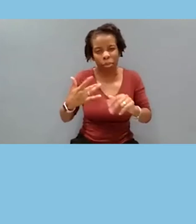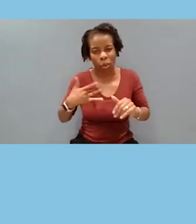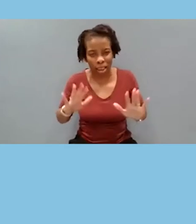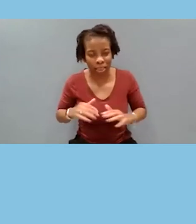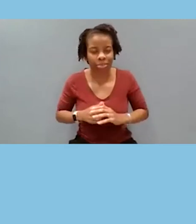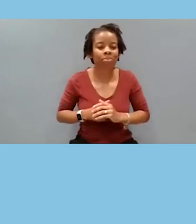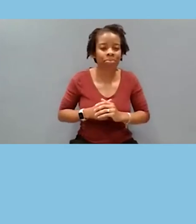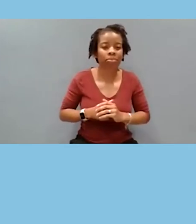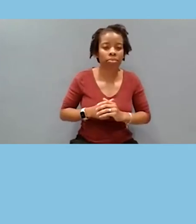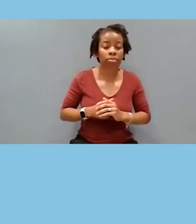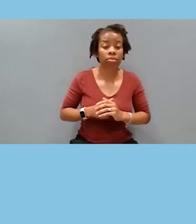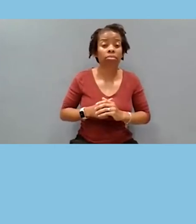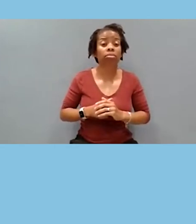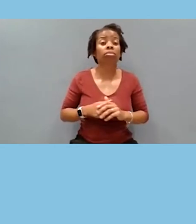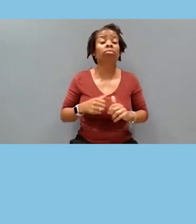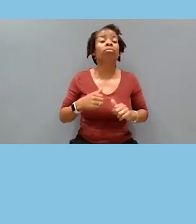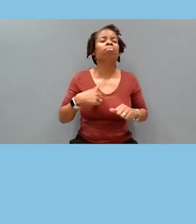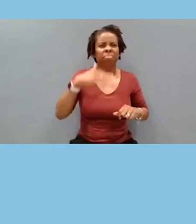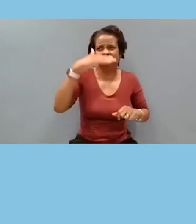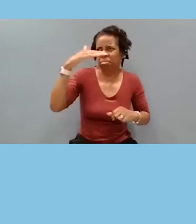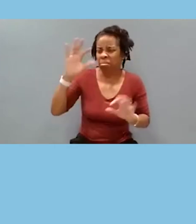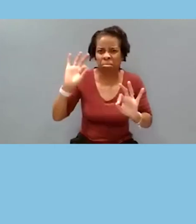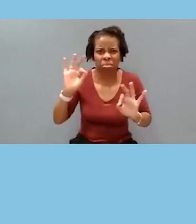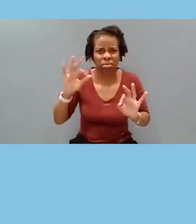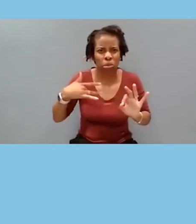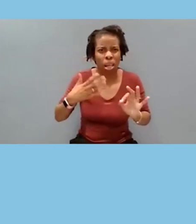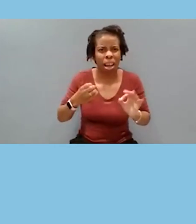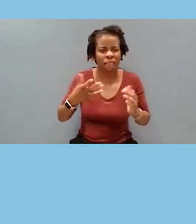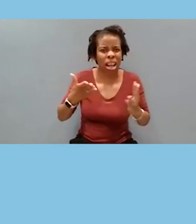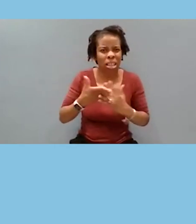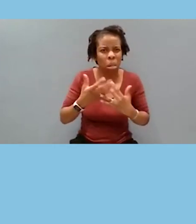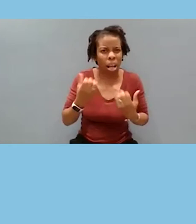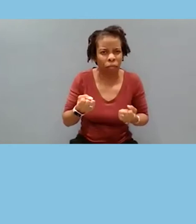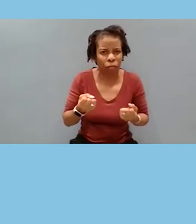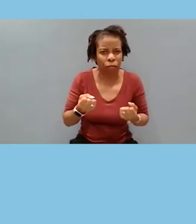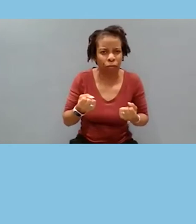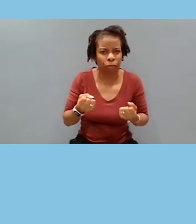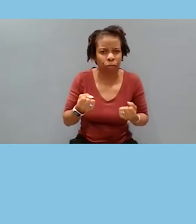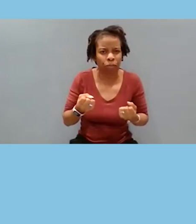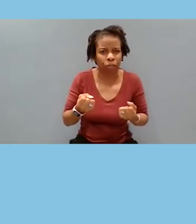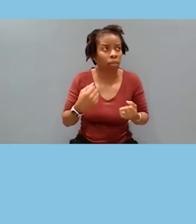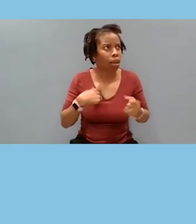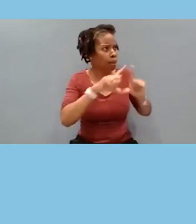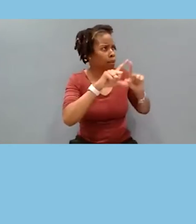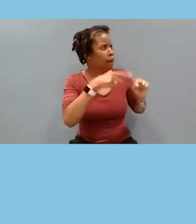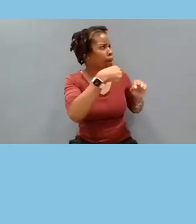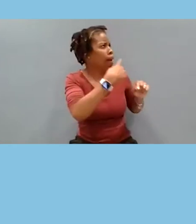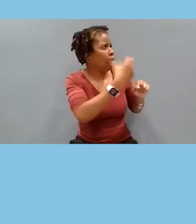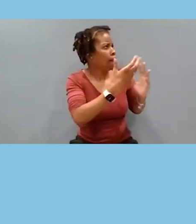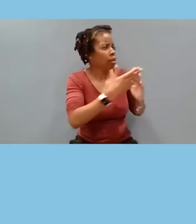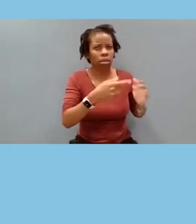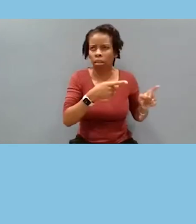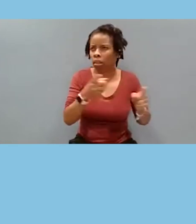No accessible toilet. There were, however, signs everywhere that said otherwise. The collective eye of my new workplace